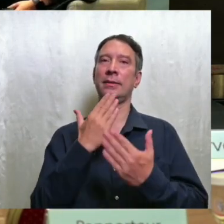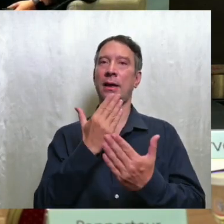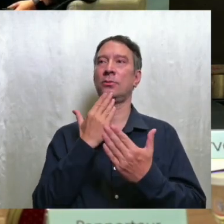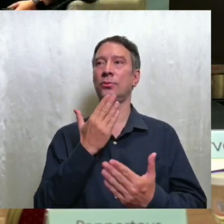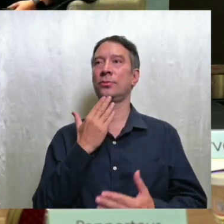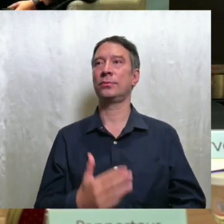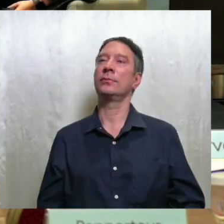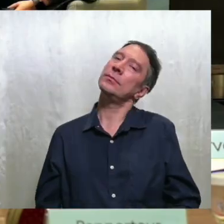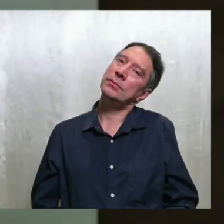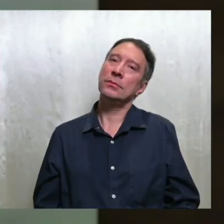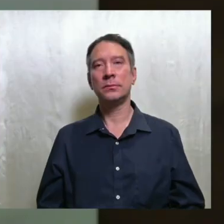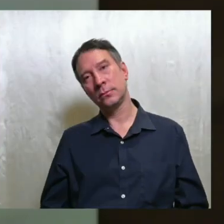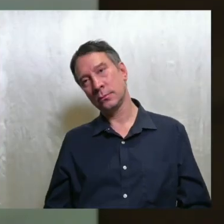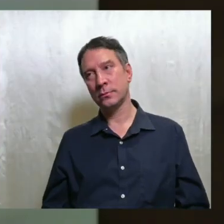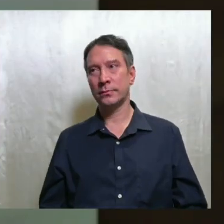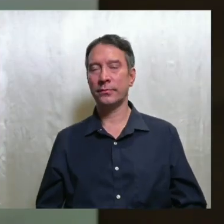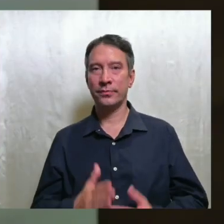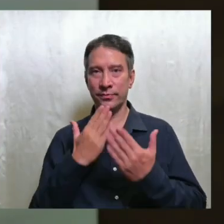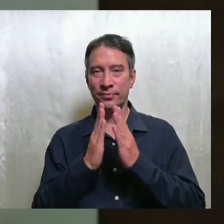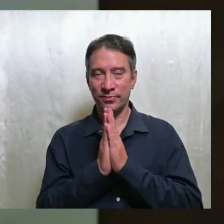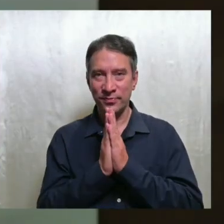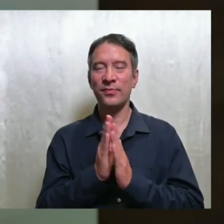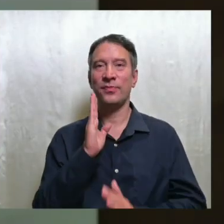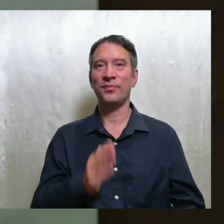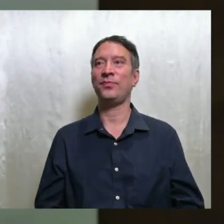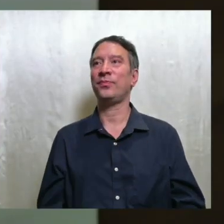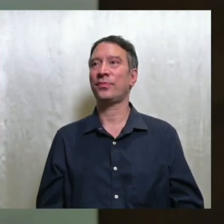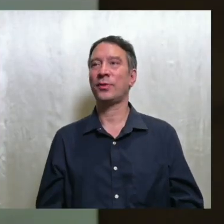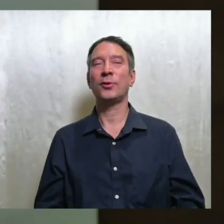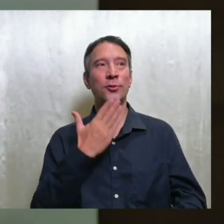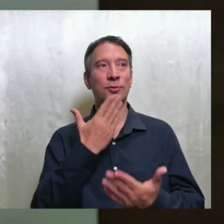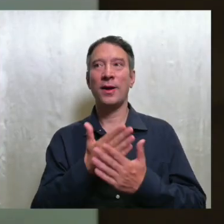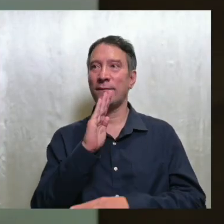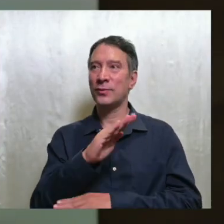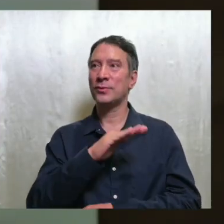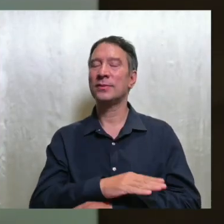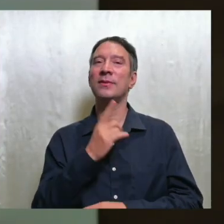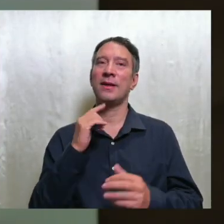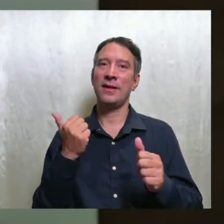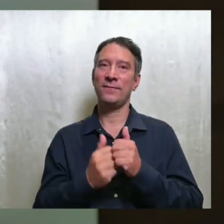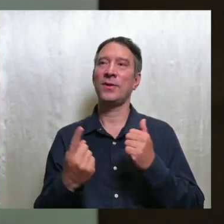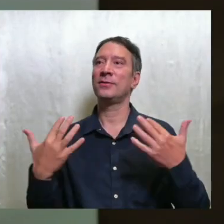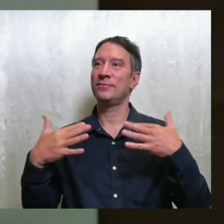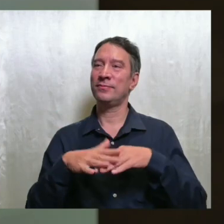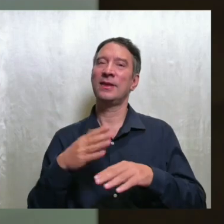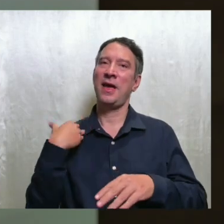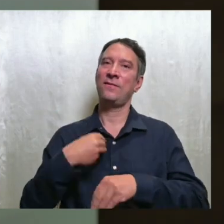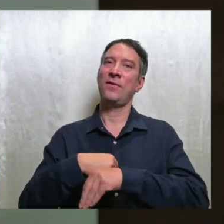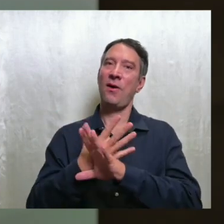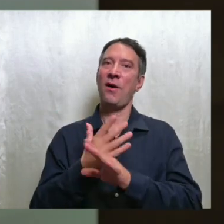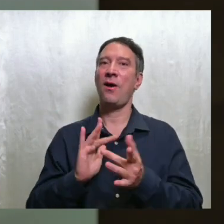evening to all of you joining us virtually. So I hope you're still up and awake for this